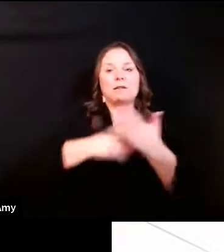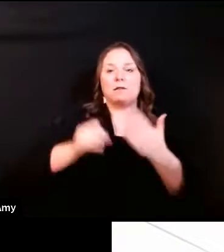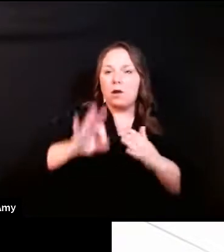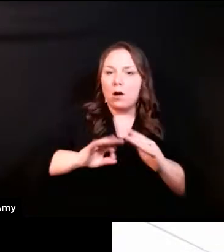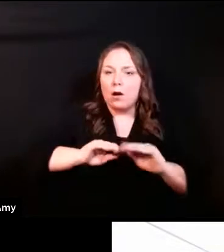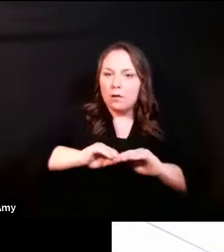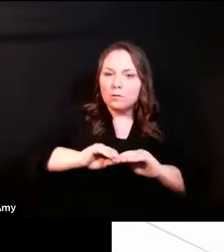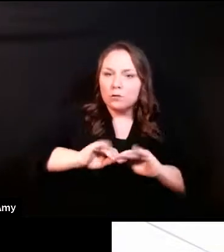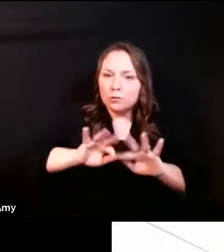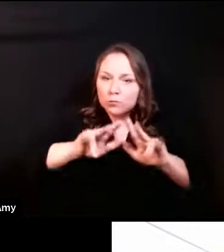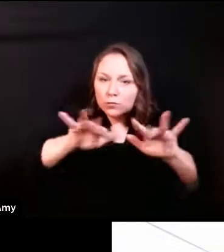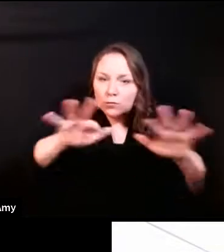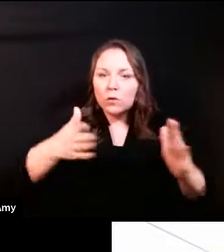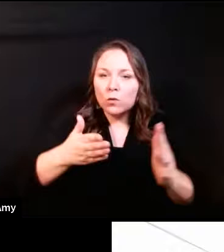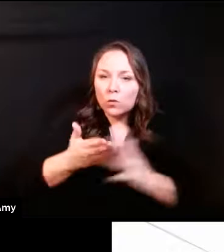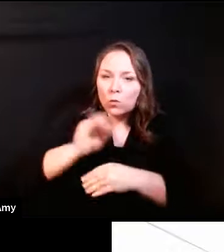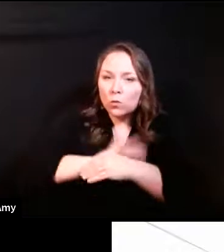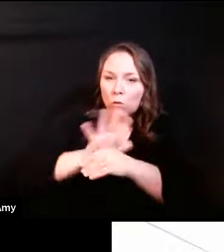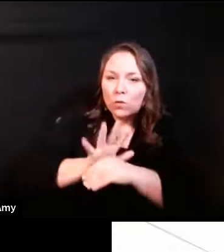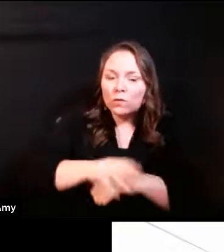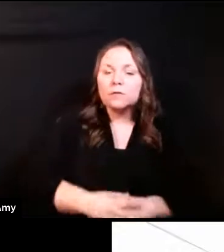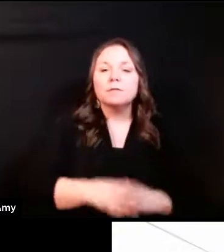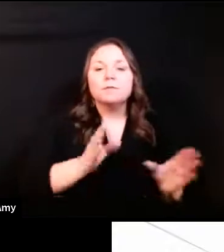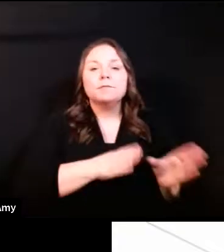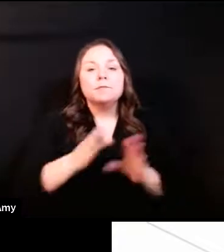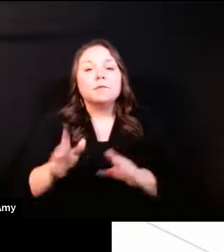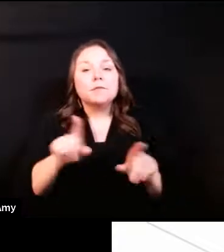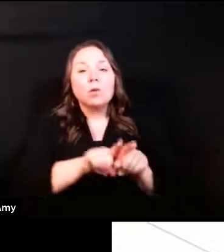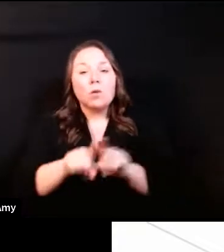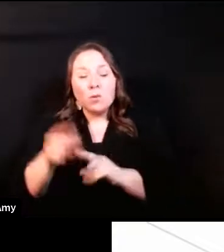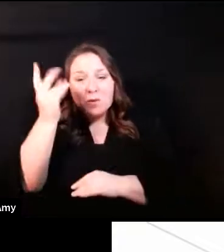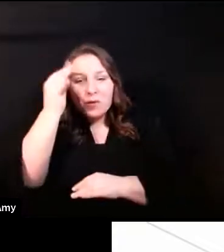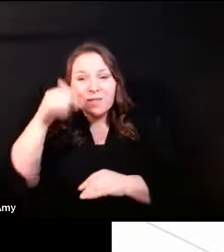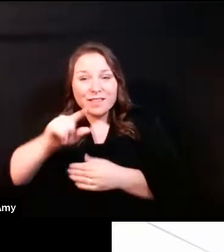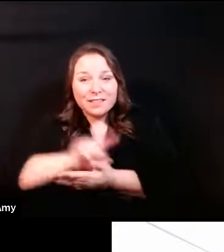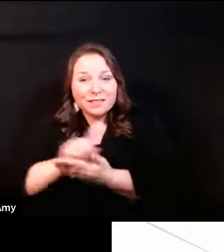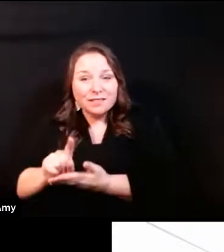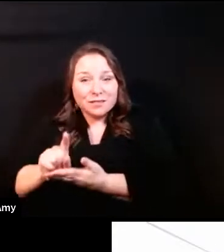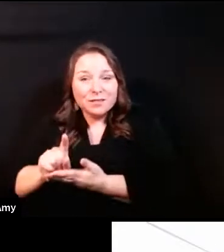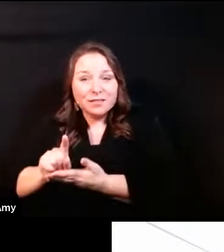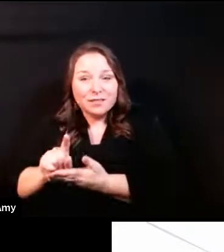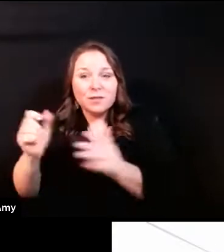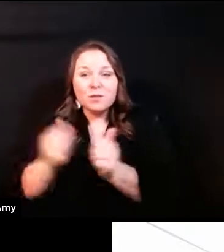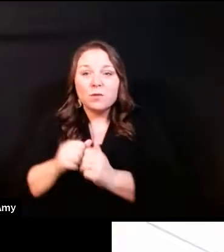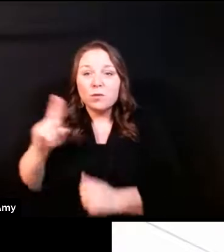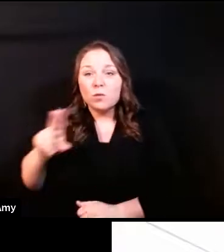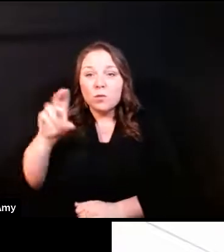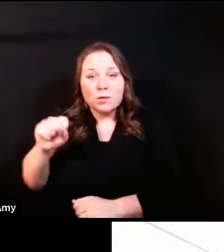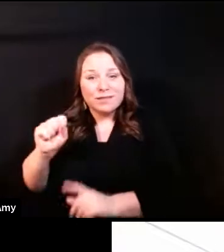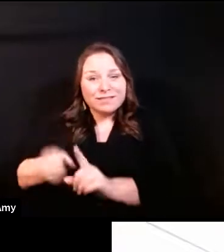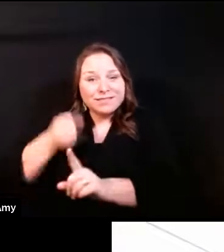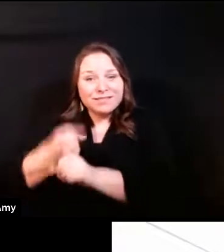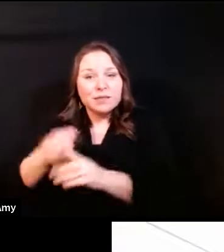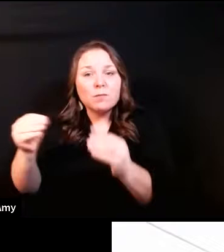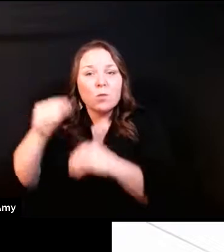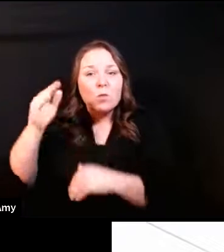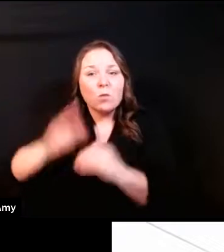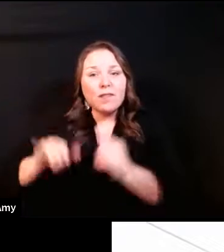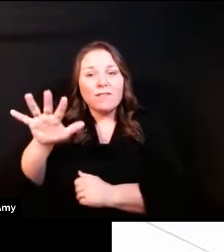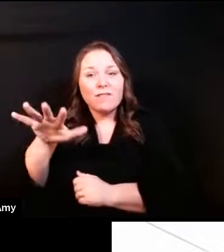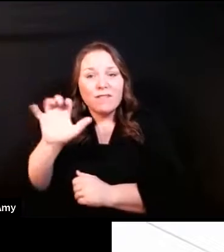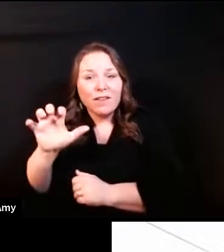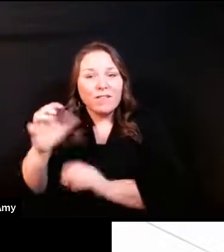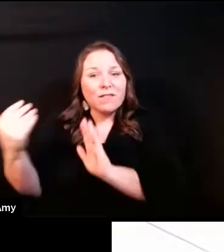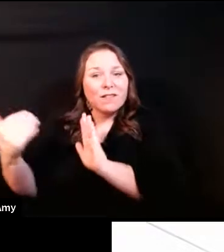of COVID infections. I also think, just even this week, with the US hitting over 500,000